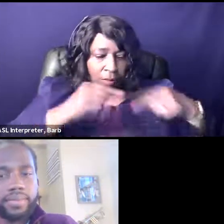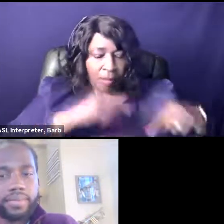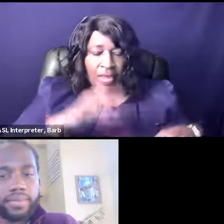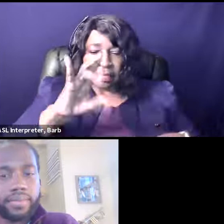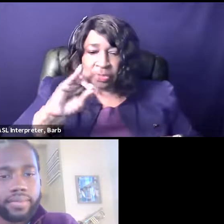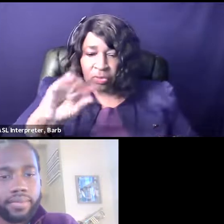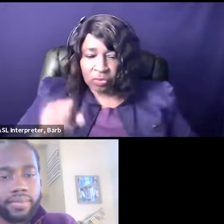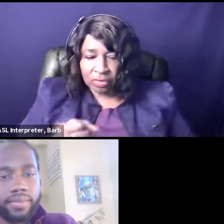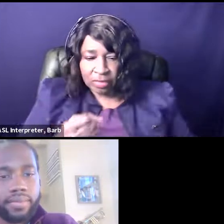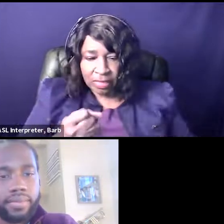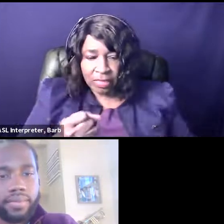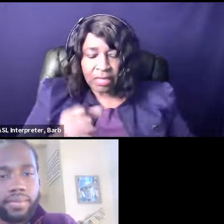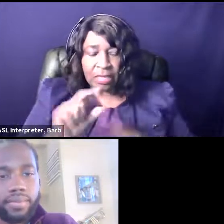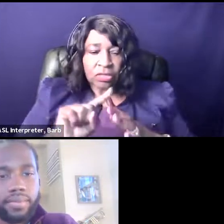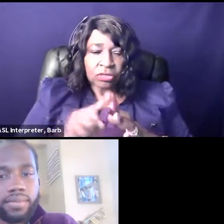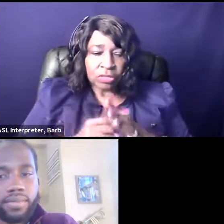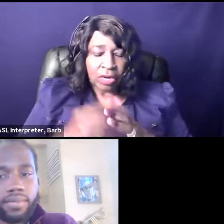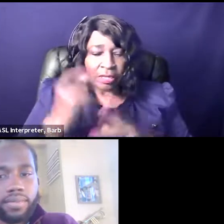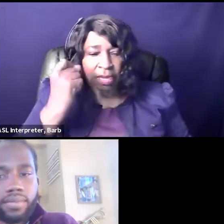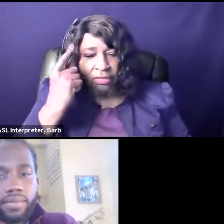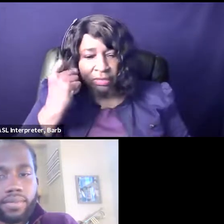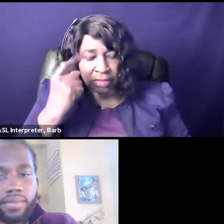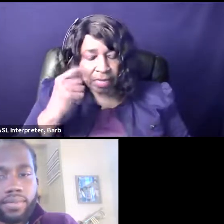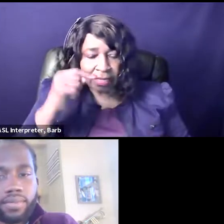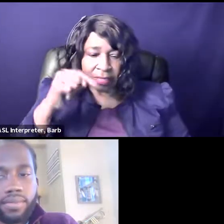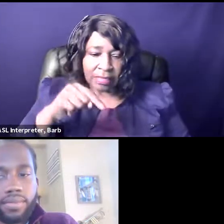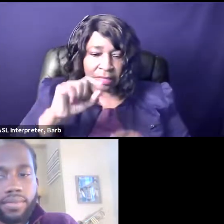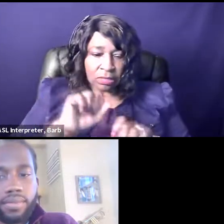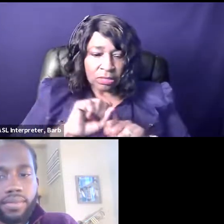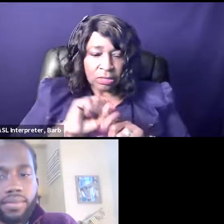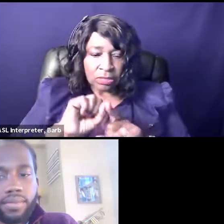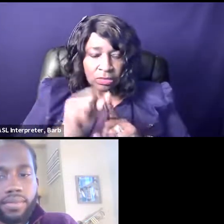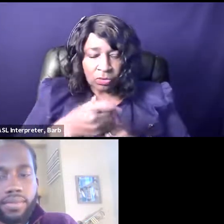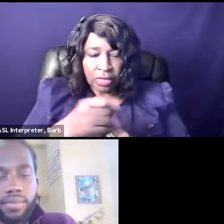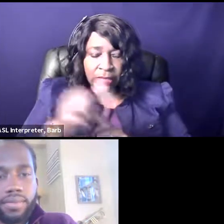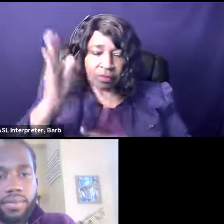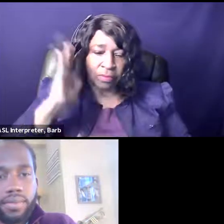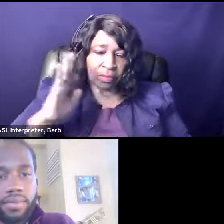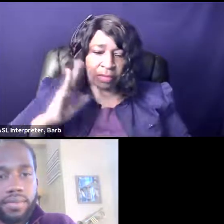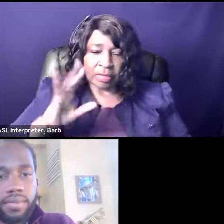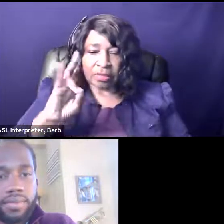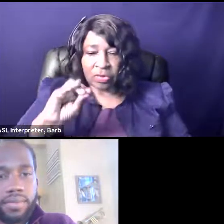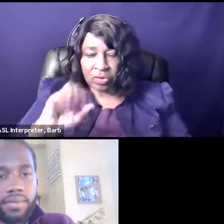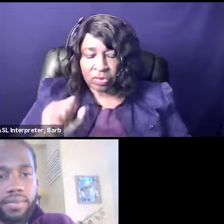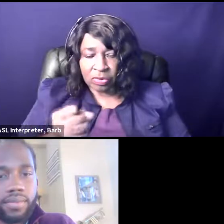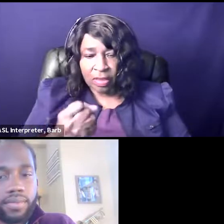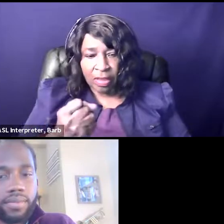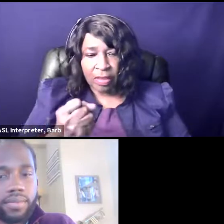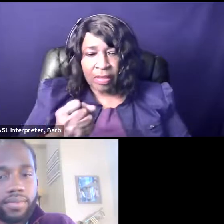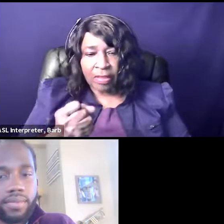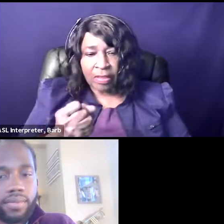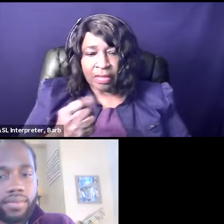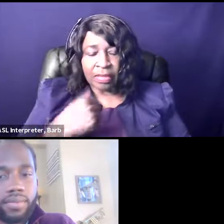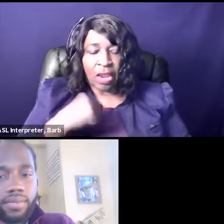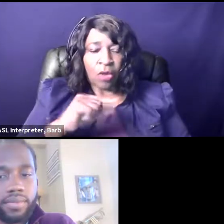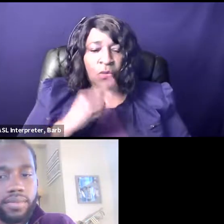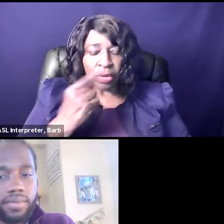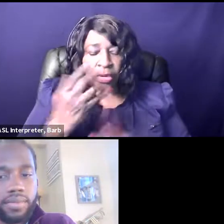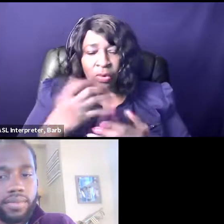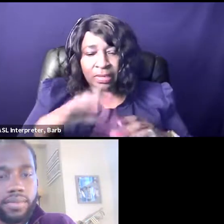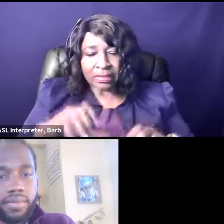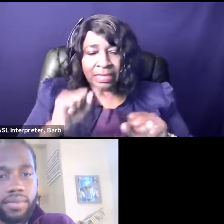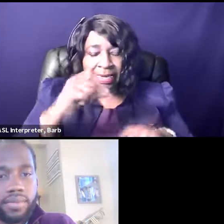started understanding these disparities back in the 70s. And so that's a rich data set that I, really want to take some time and